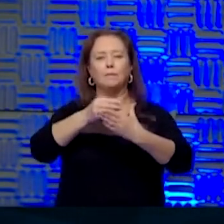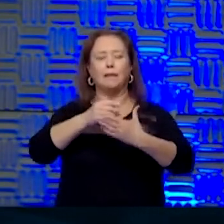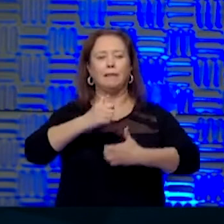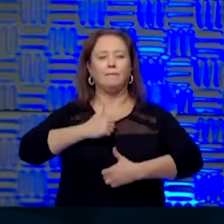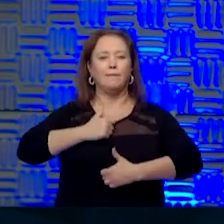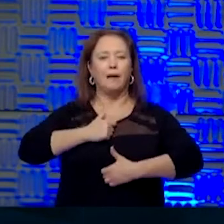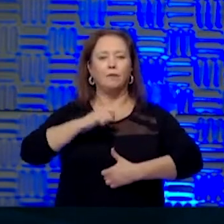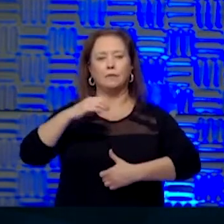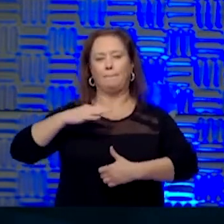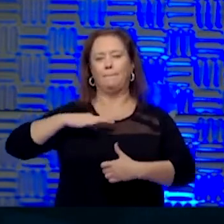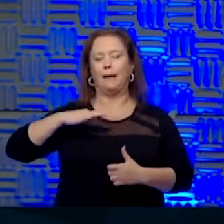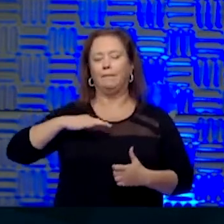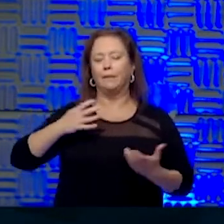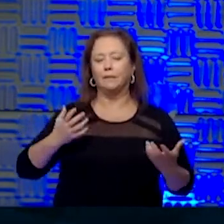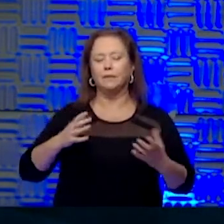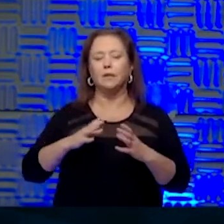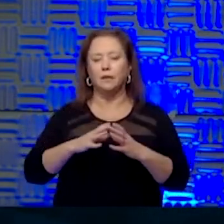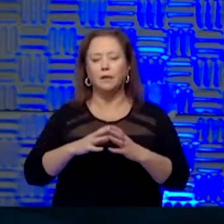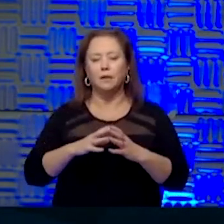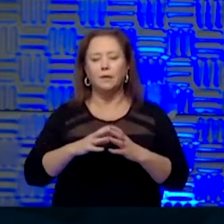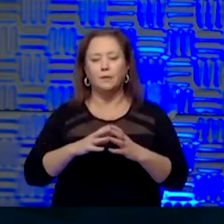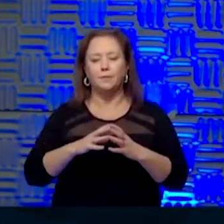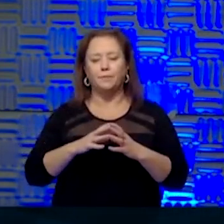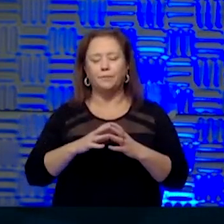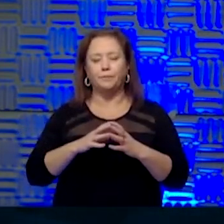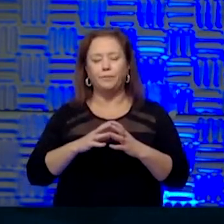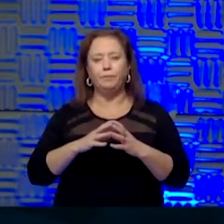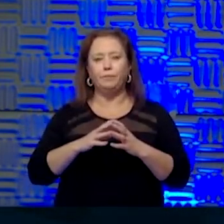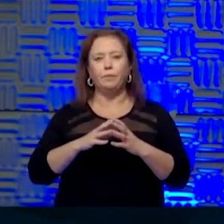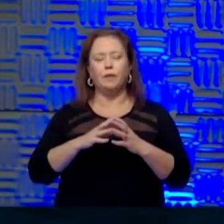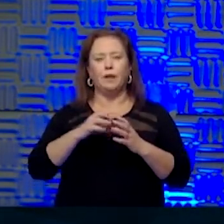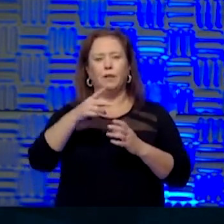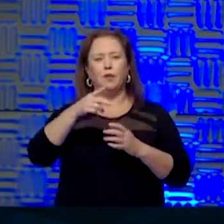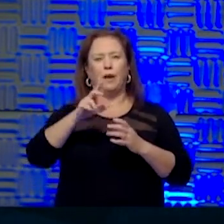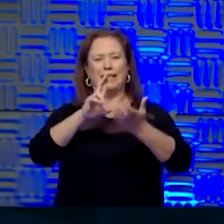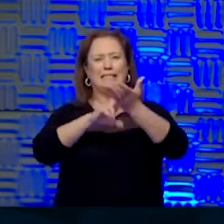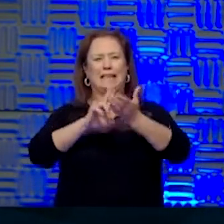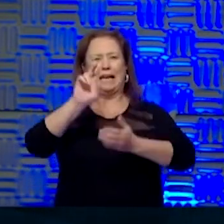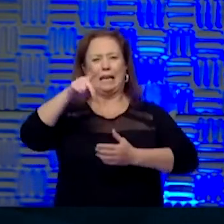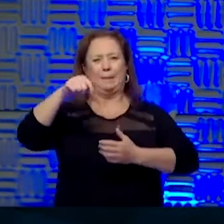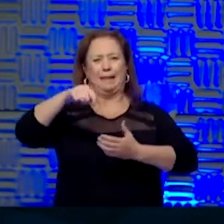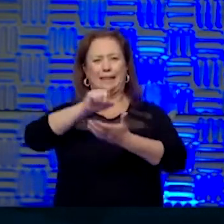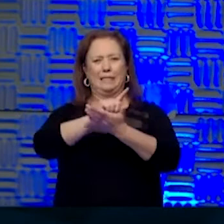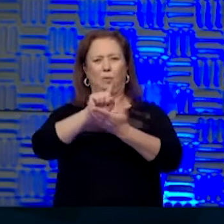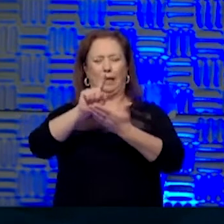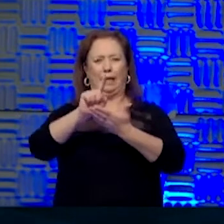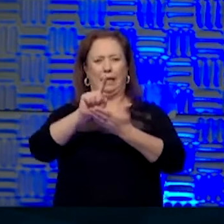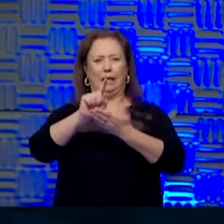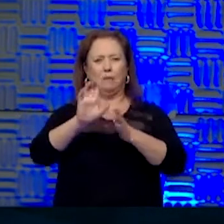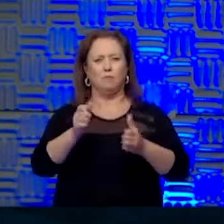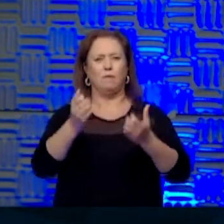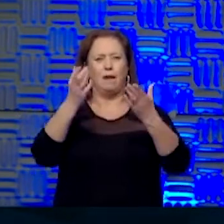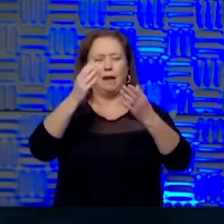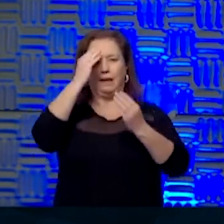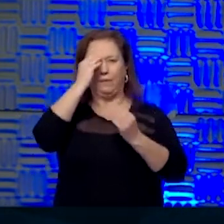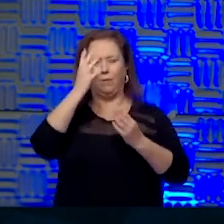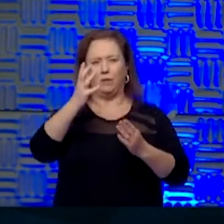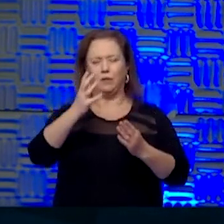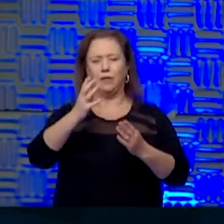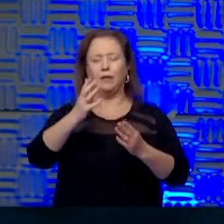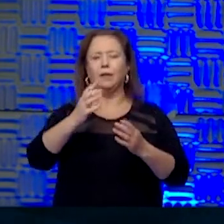benefits. And there is a portal. In fact, you had to sign up by this week in providing information. But